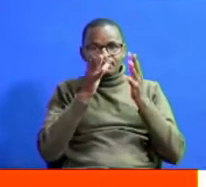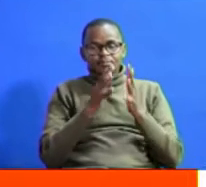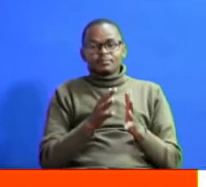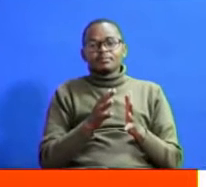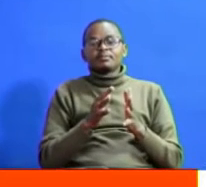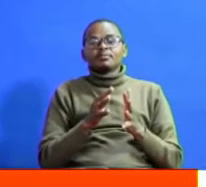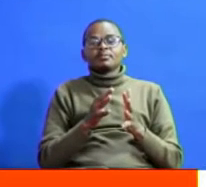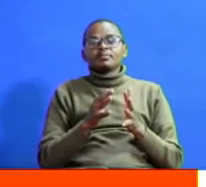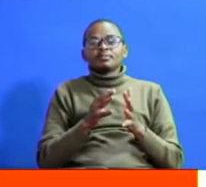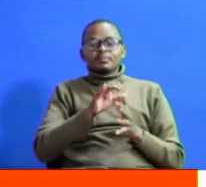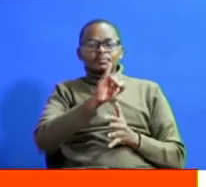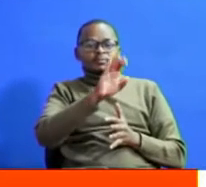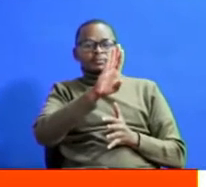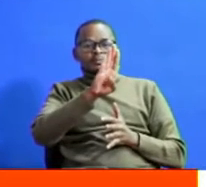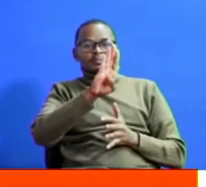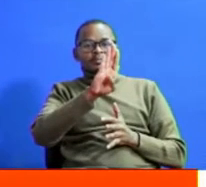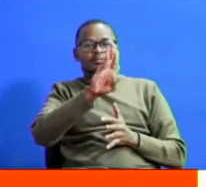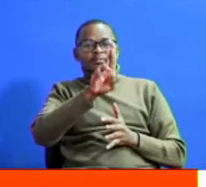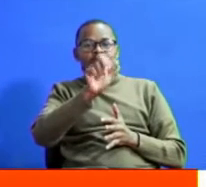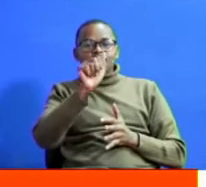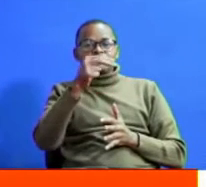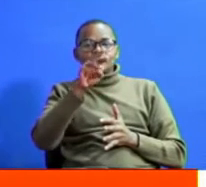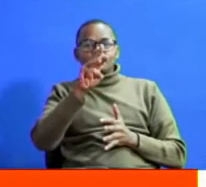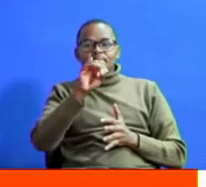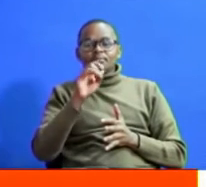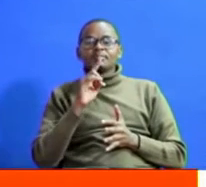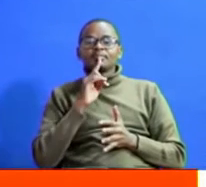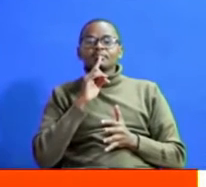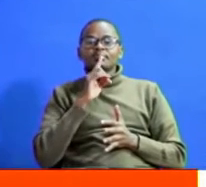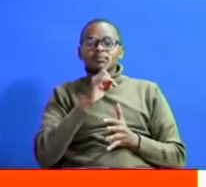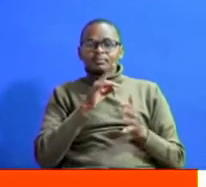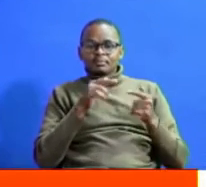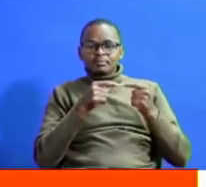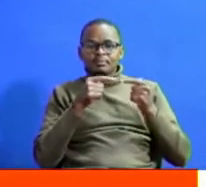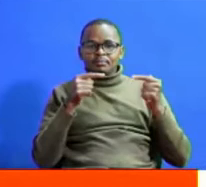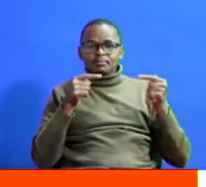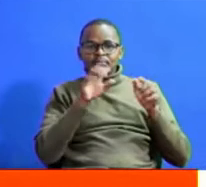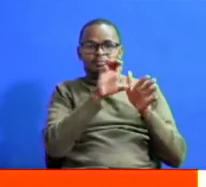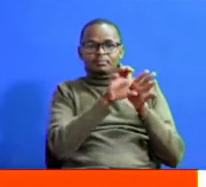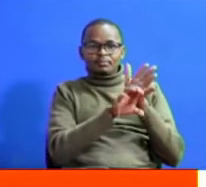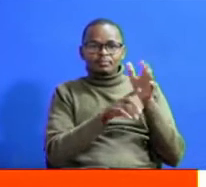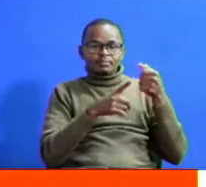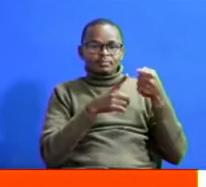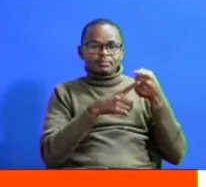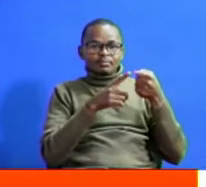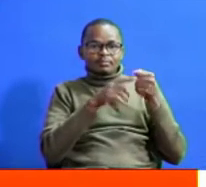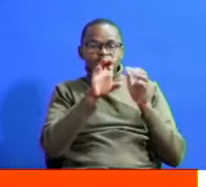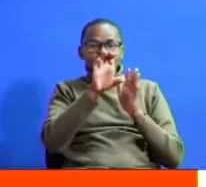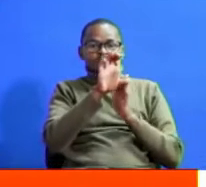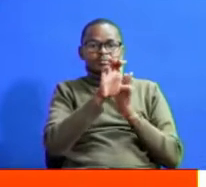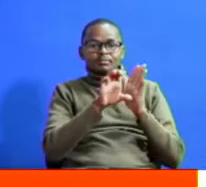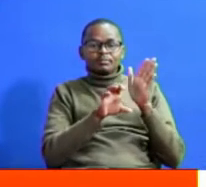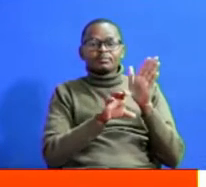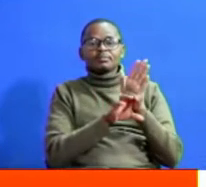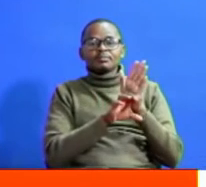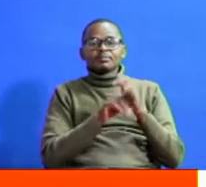Swala Ibrahim, IEBC stated that Sonko went against Chapter 6 of the Constitution.